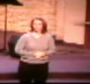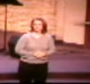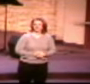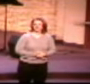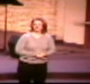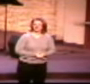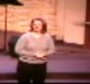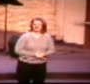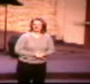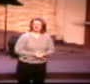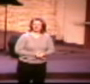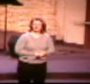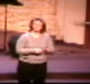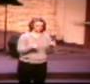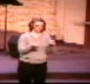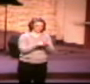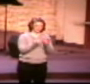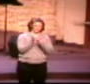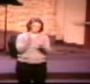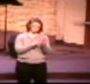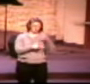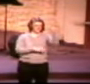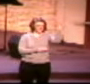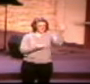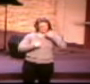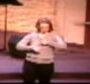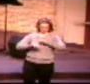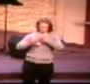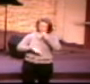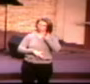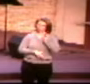And as Jesus has given us his body,